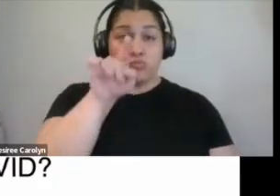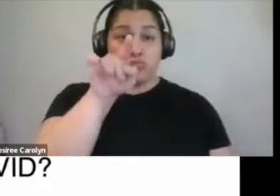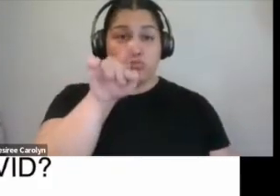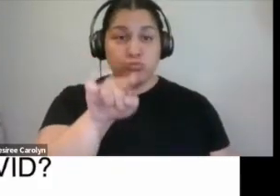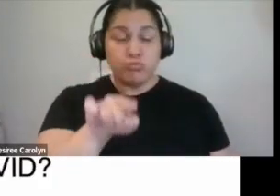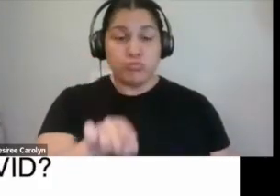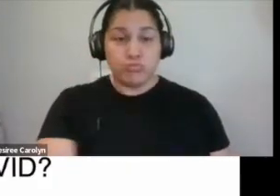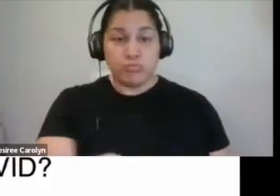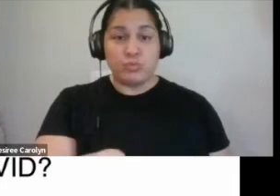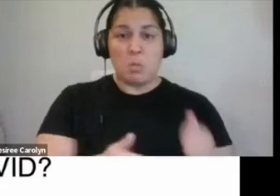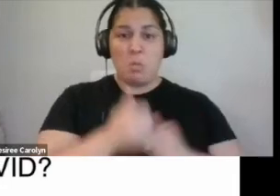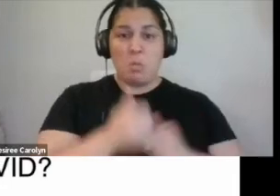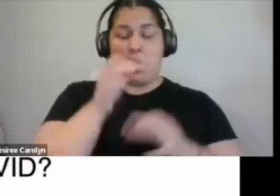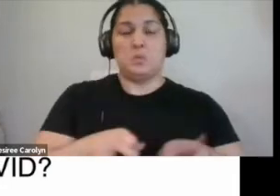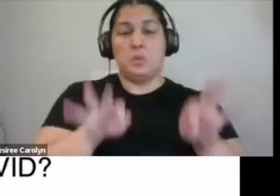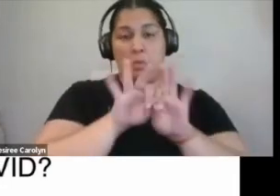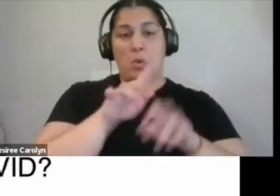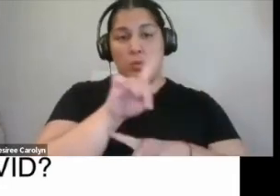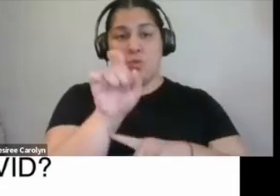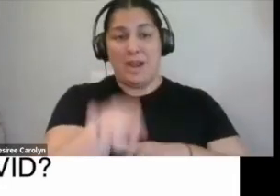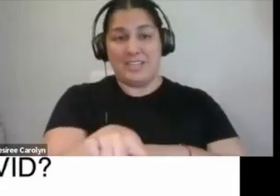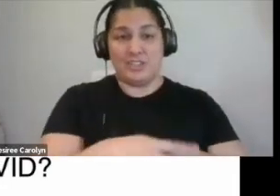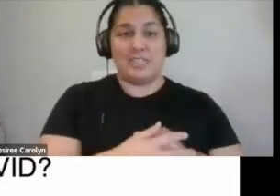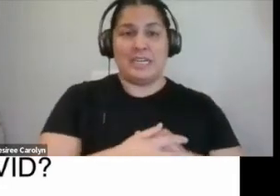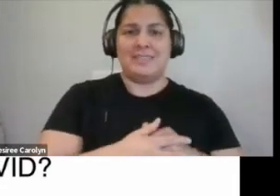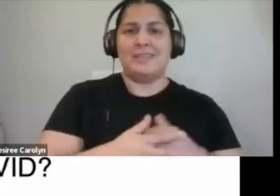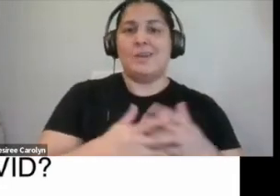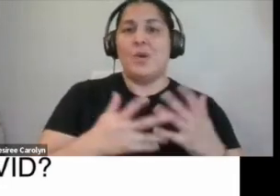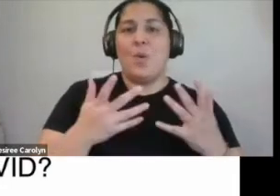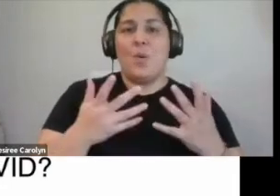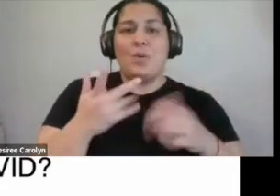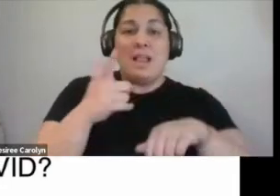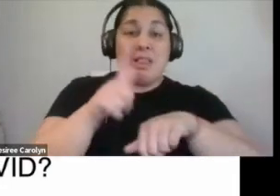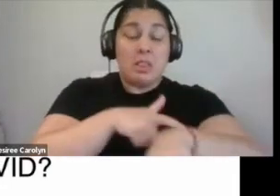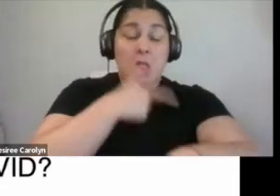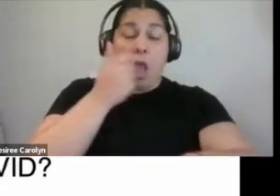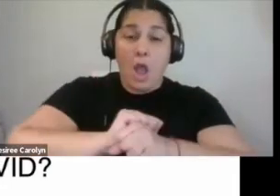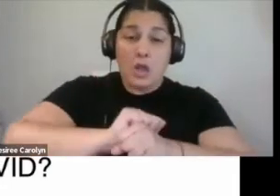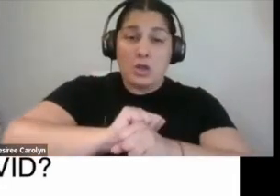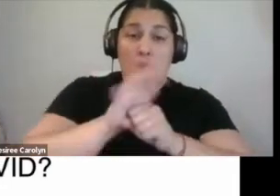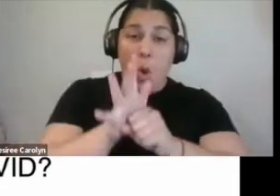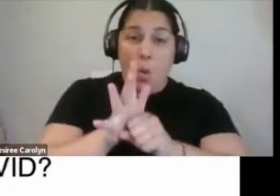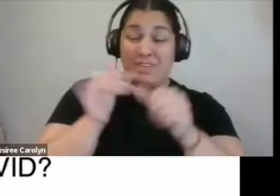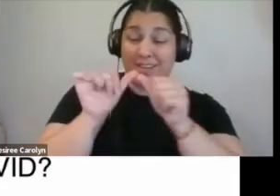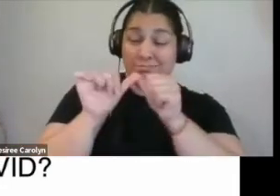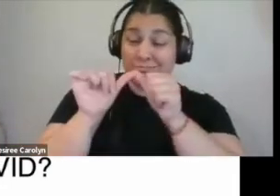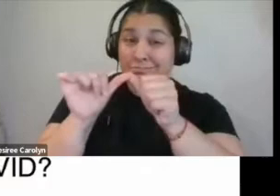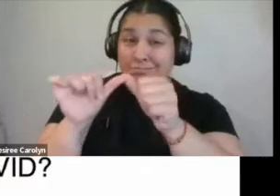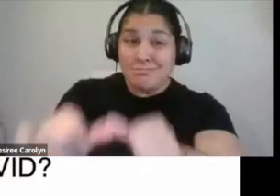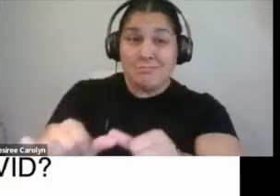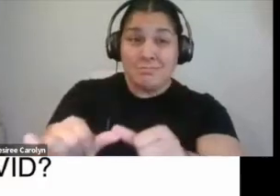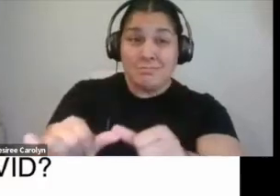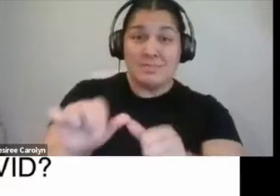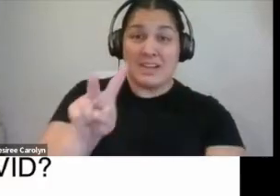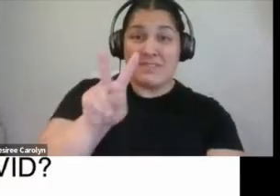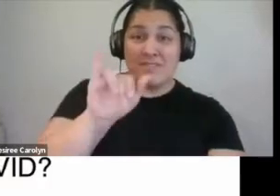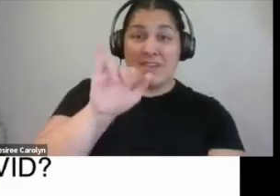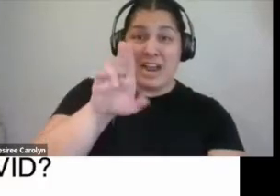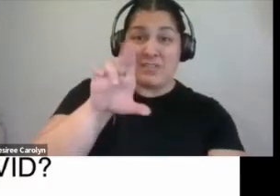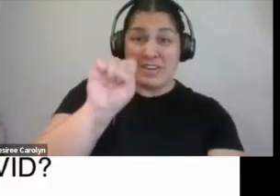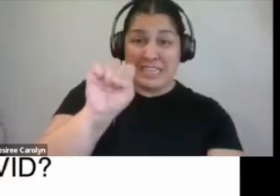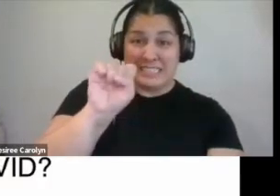like, what is the mechanism of long COVID? And specifically, is there ongoing virus? Because that is a problem that can be